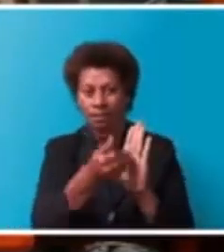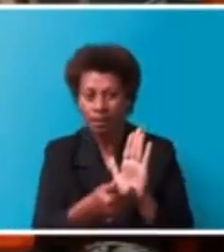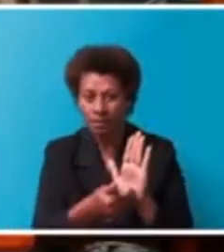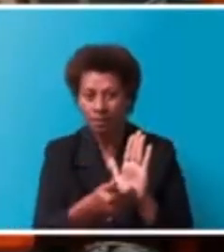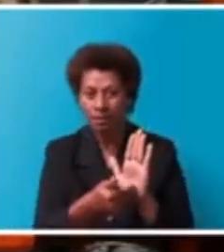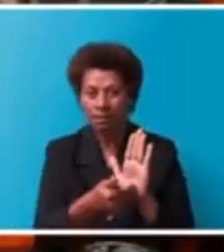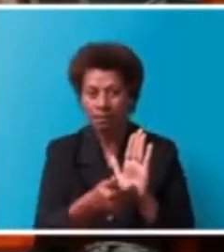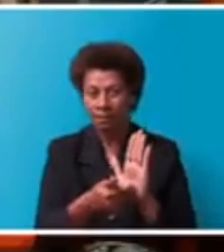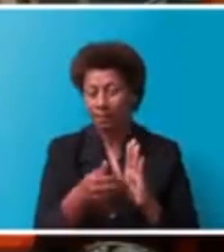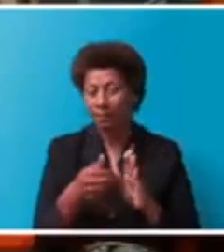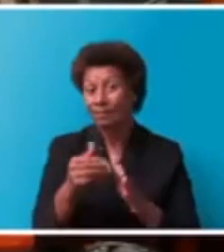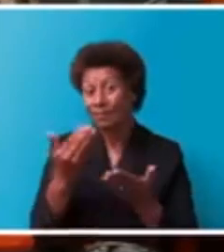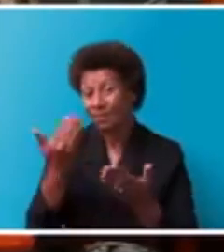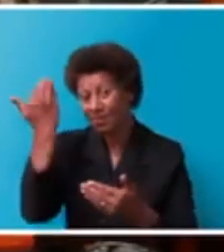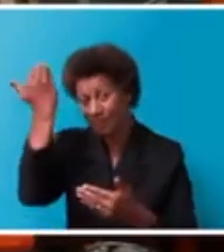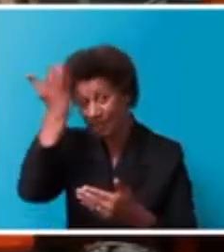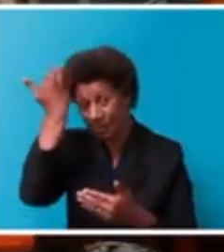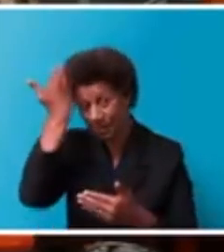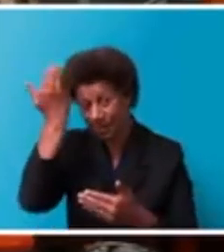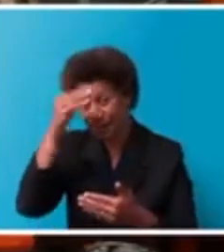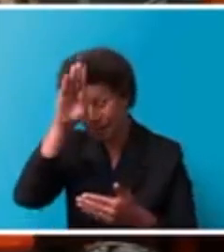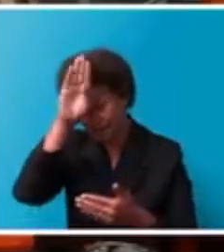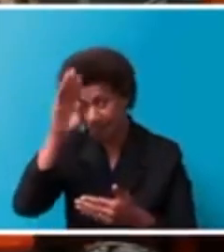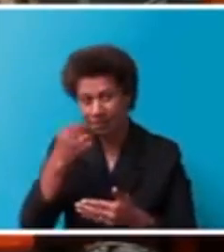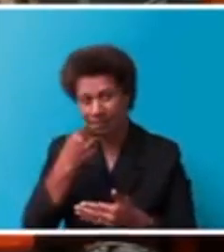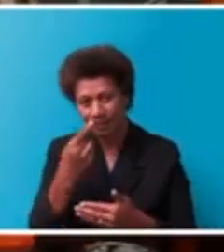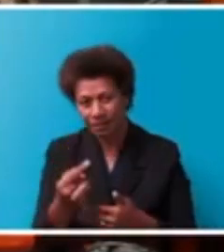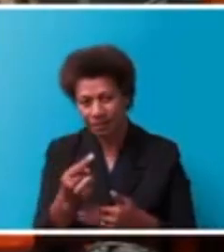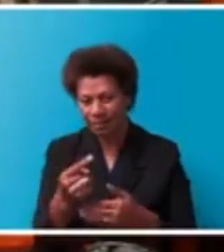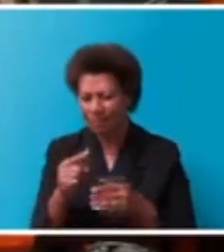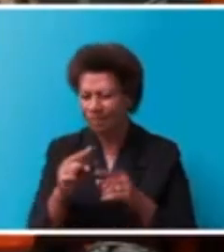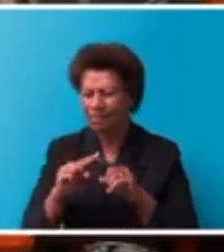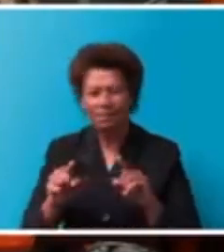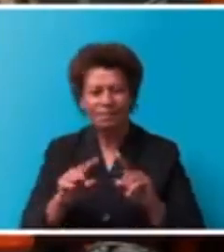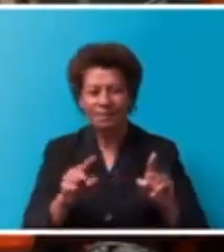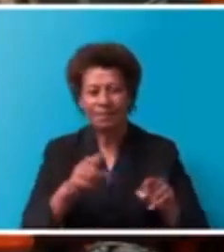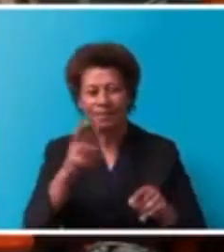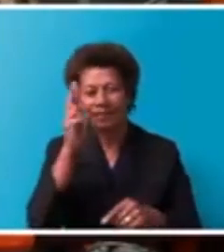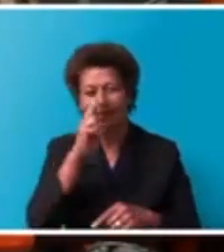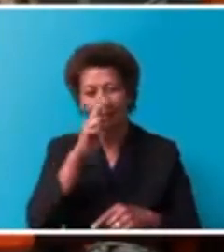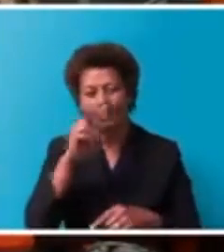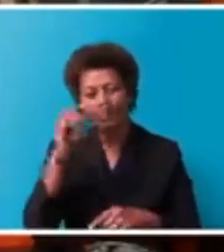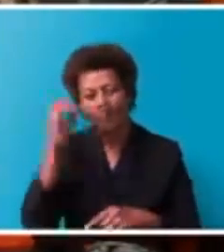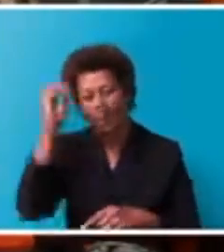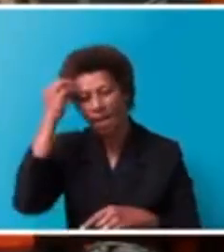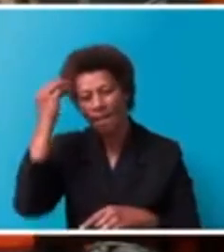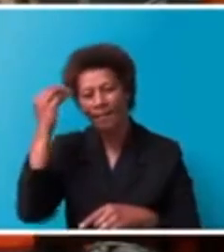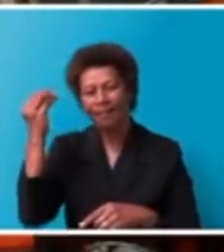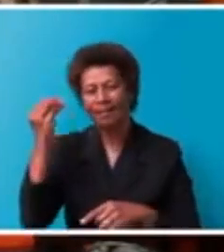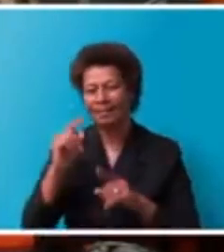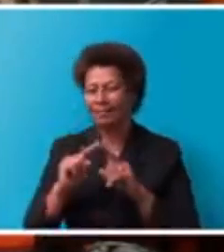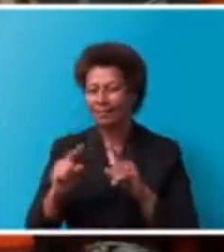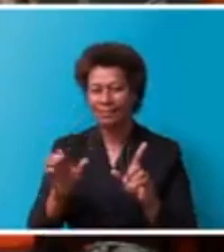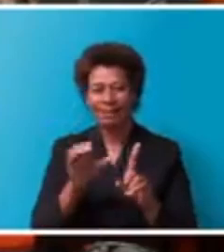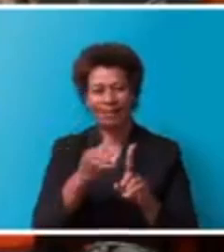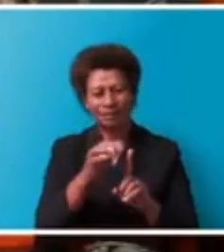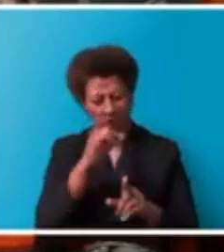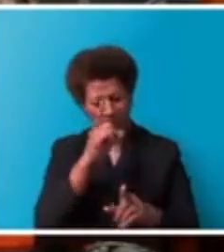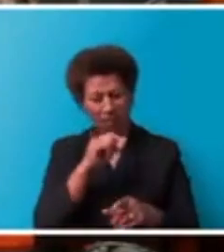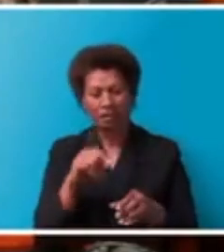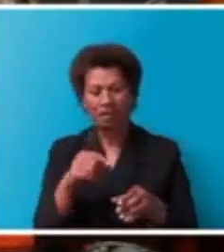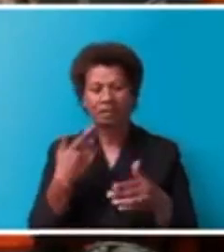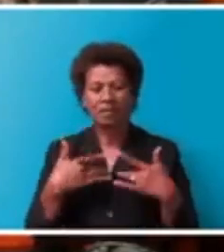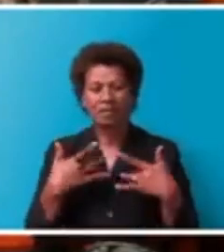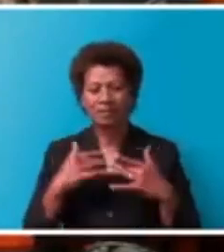the late Ratumara's own word, people of different races, opinions, and cultures can live and work together for the good of